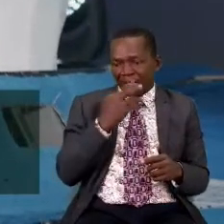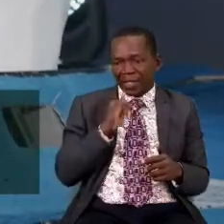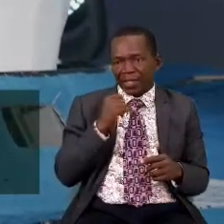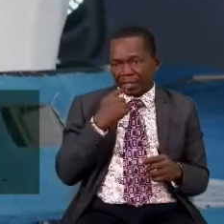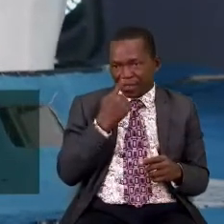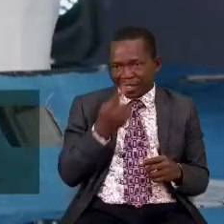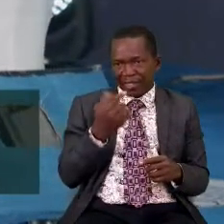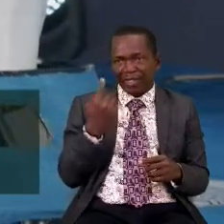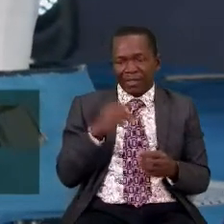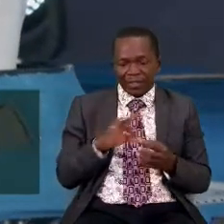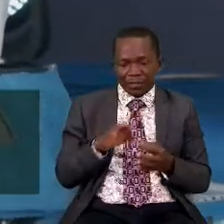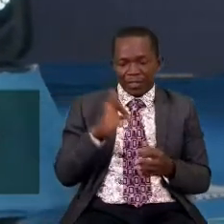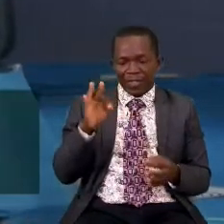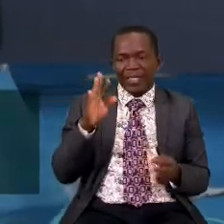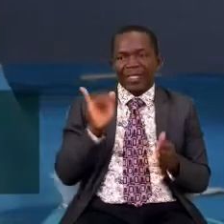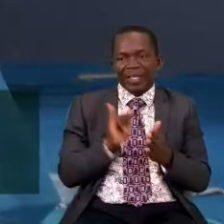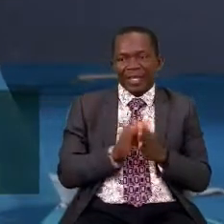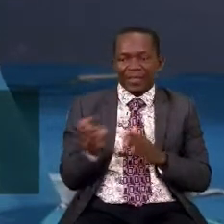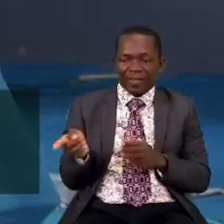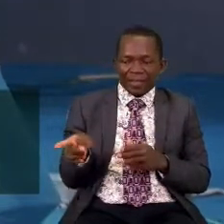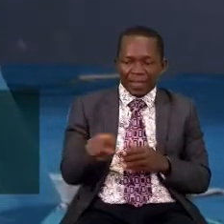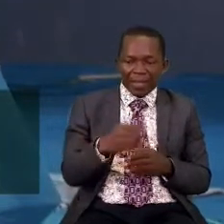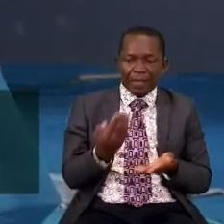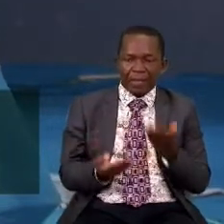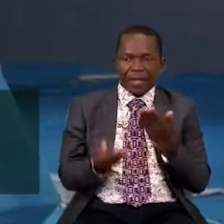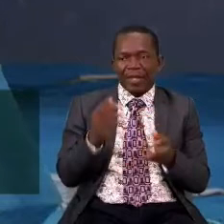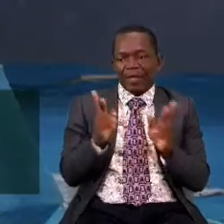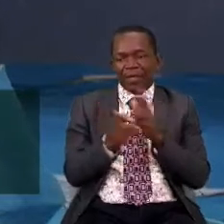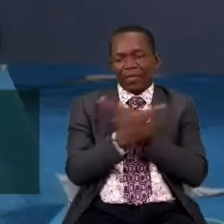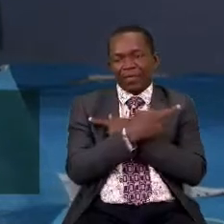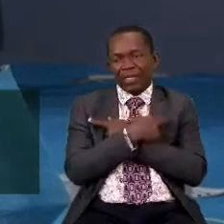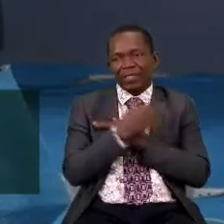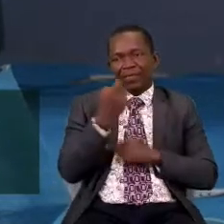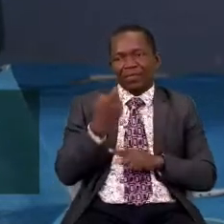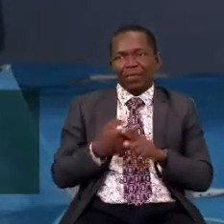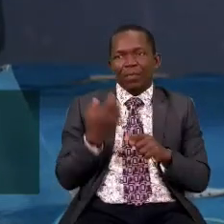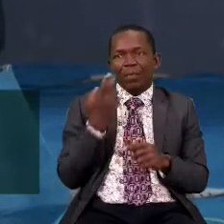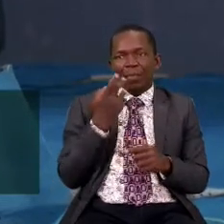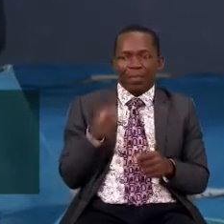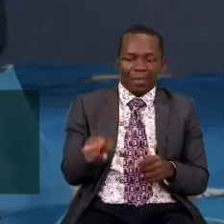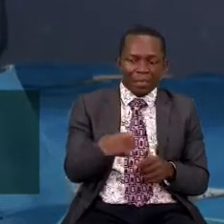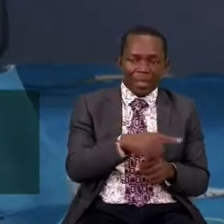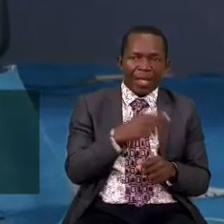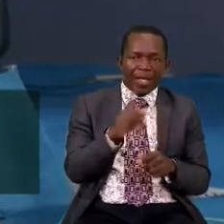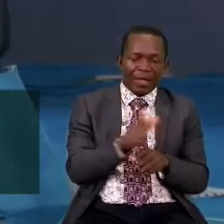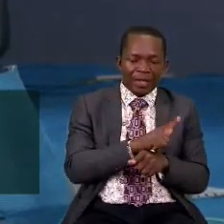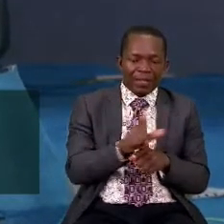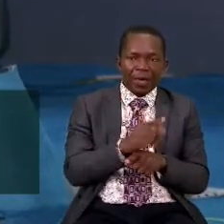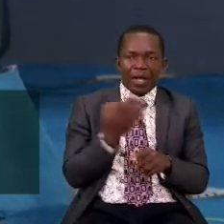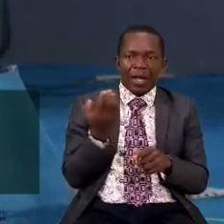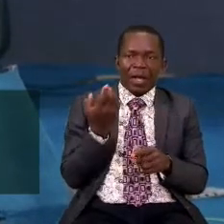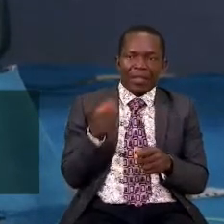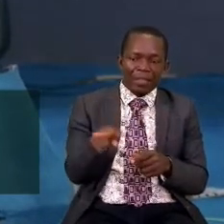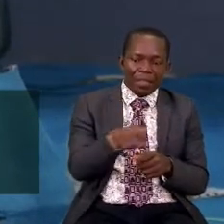their works do follow them. That departure spells promotion in